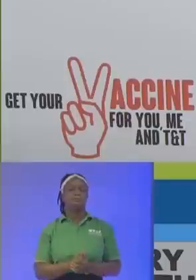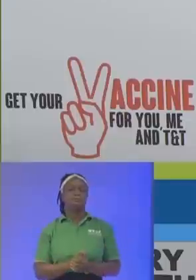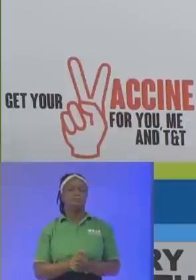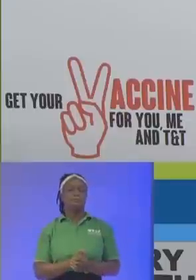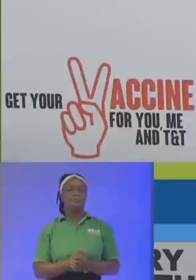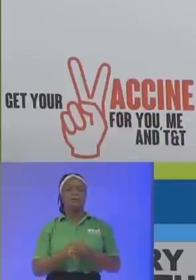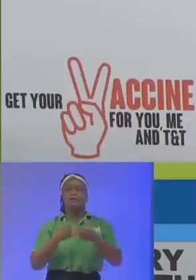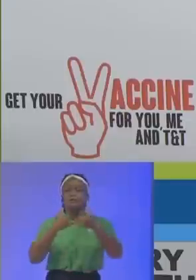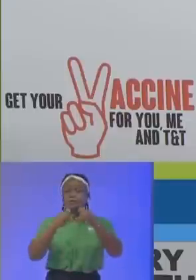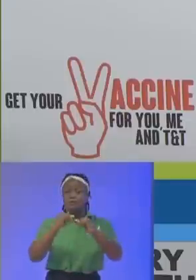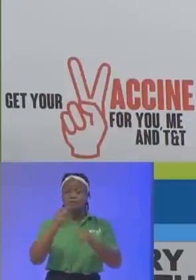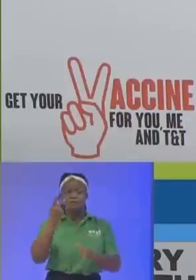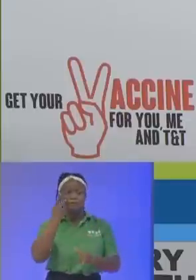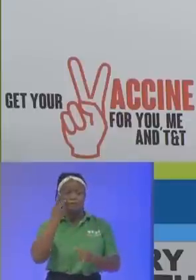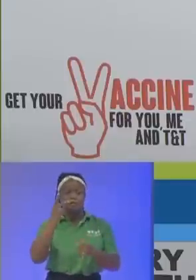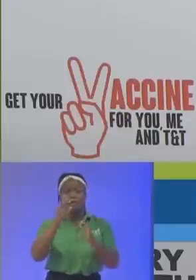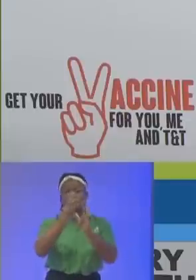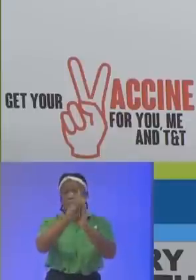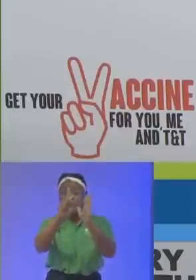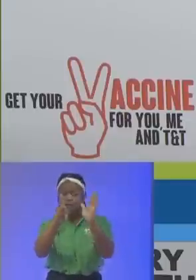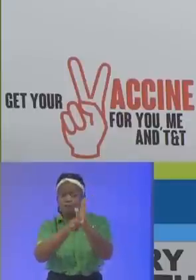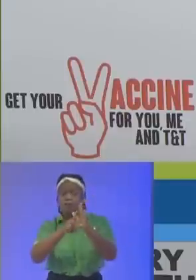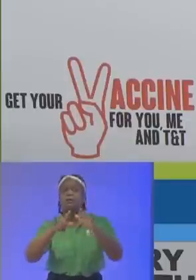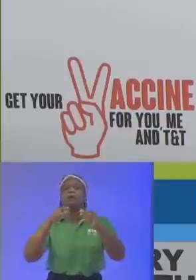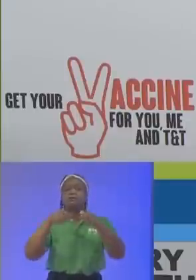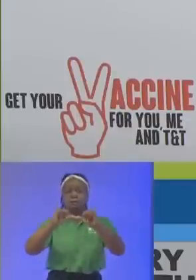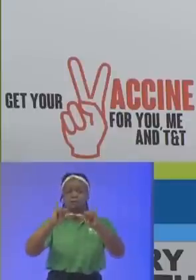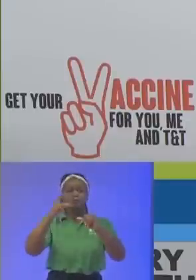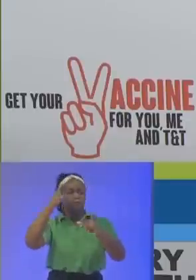national policy, and that decision would be made